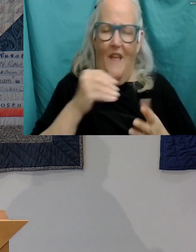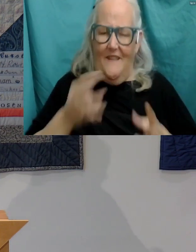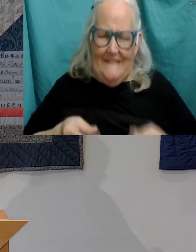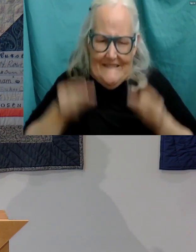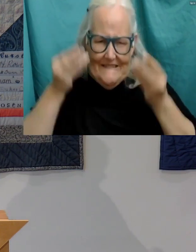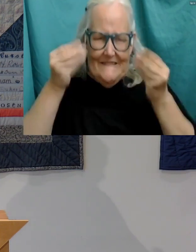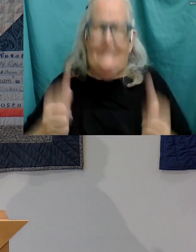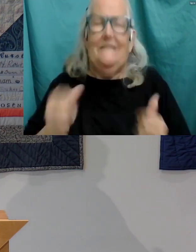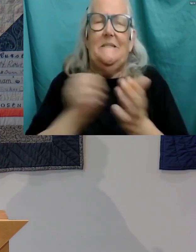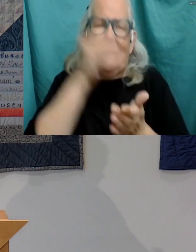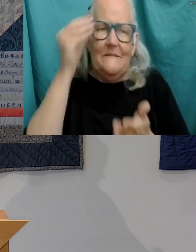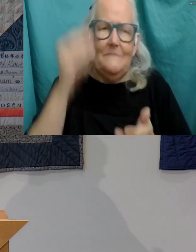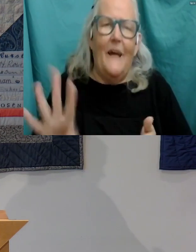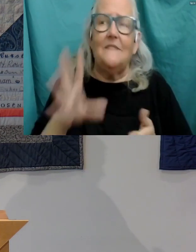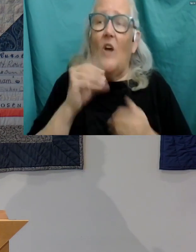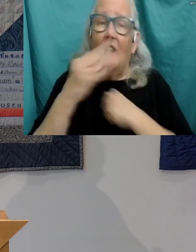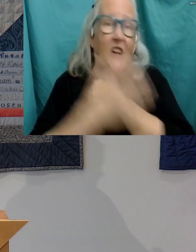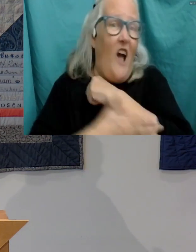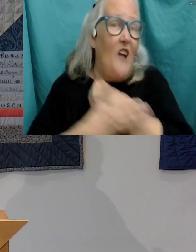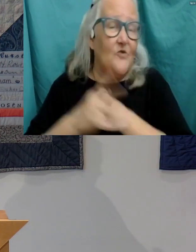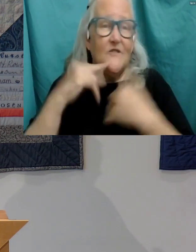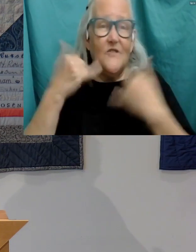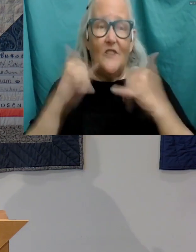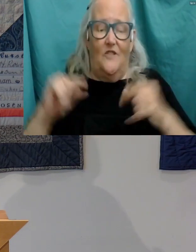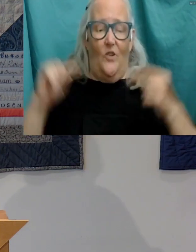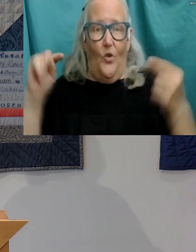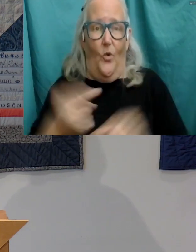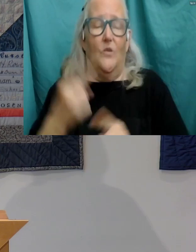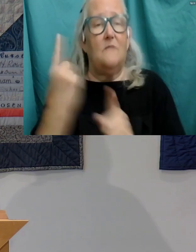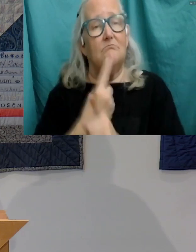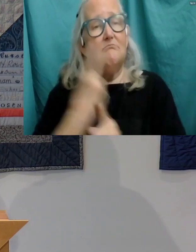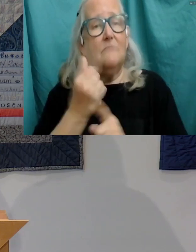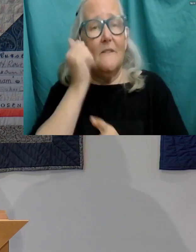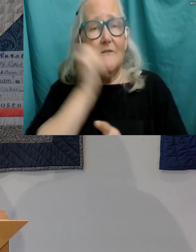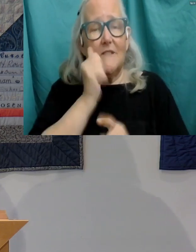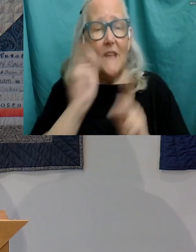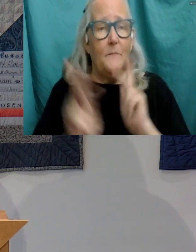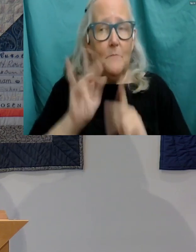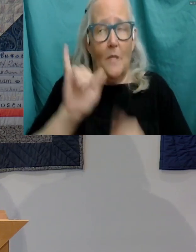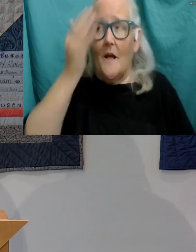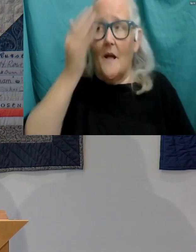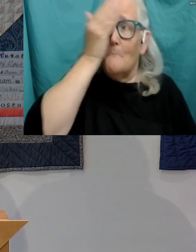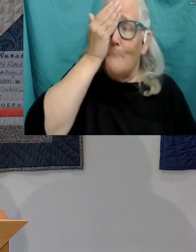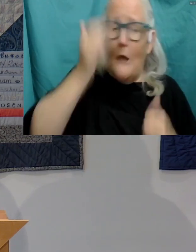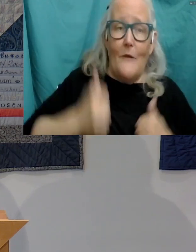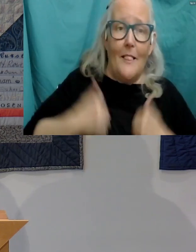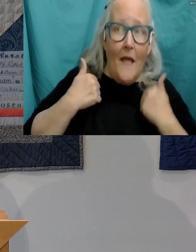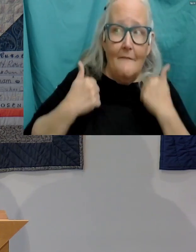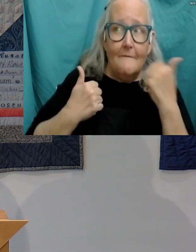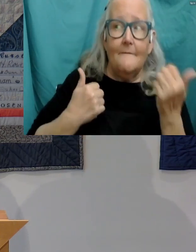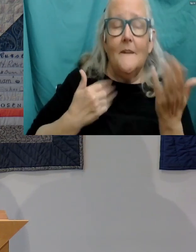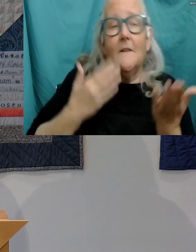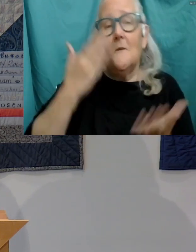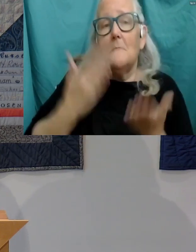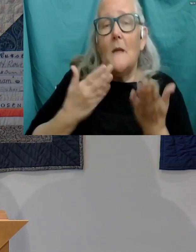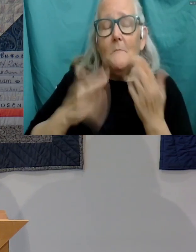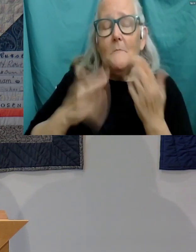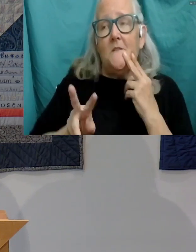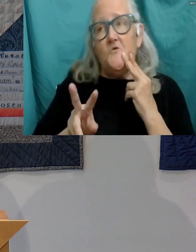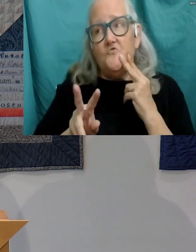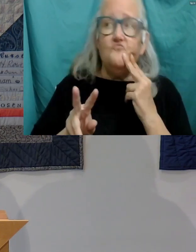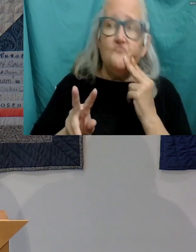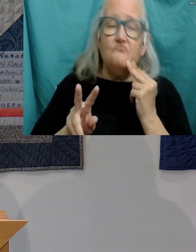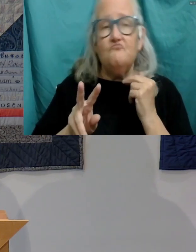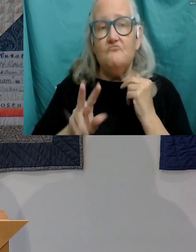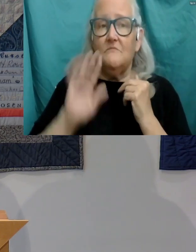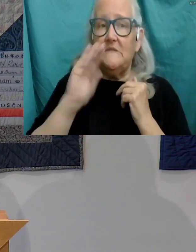violence against civilians, the pirate way of life can begin to hold a certain appeal. Can you imagine